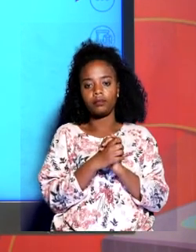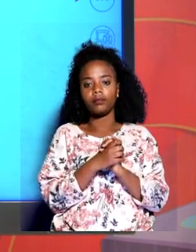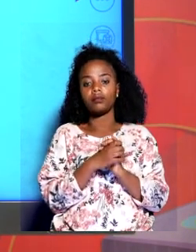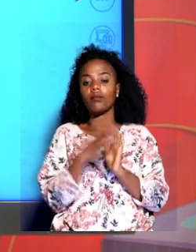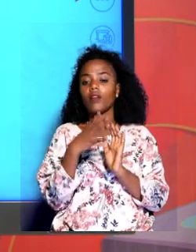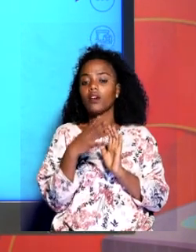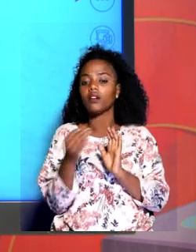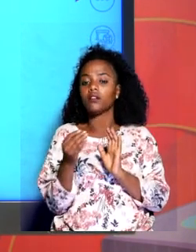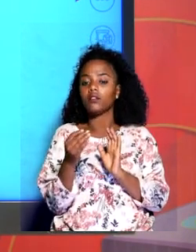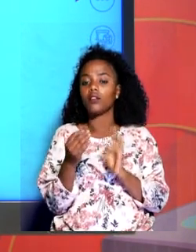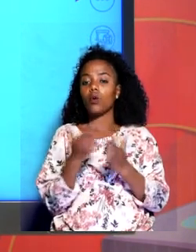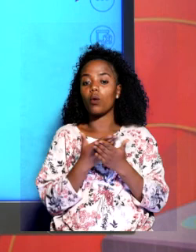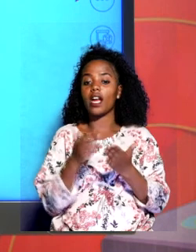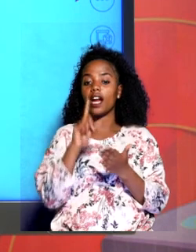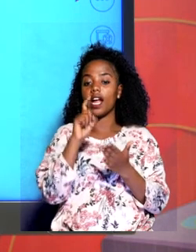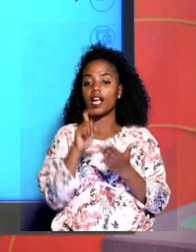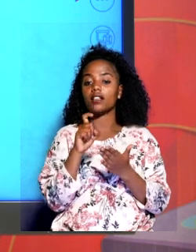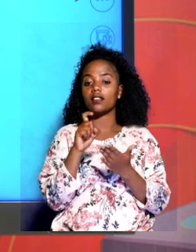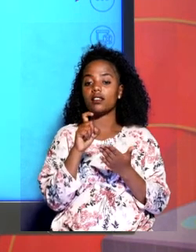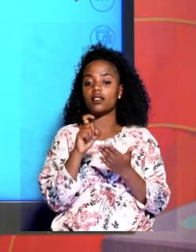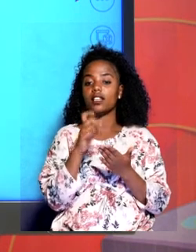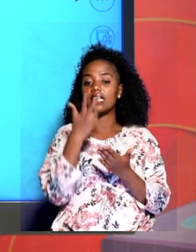And when x is